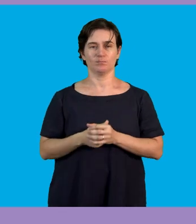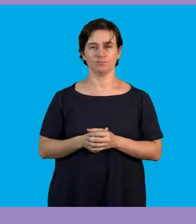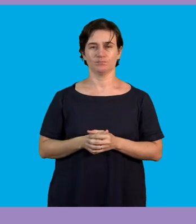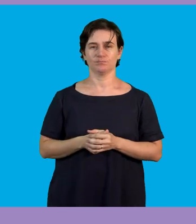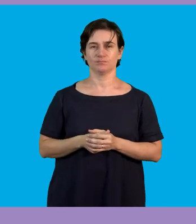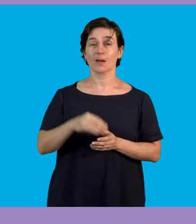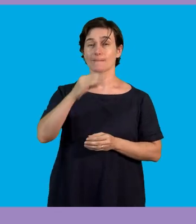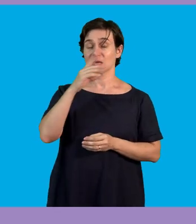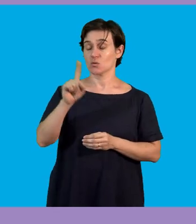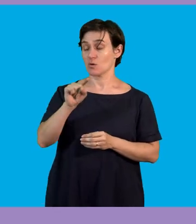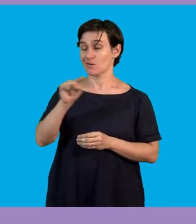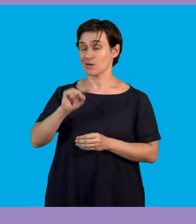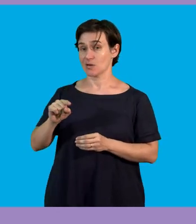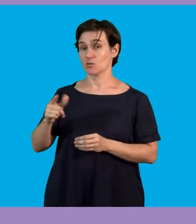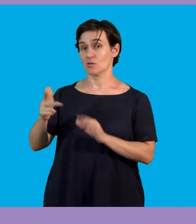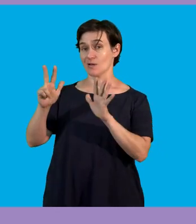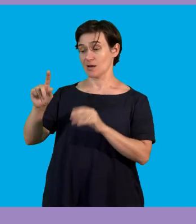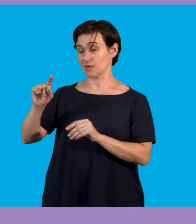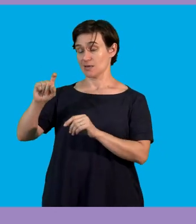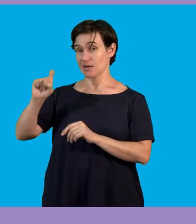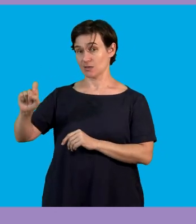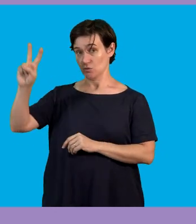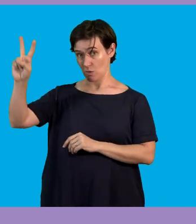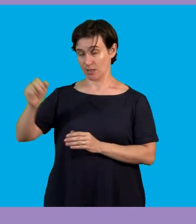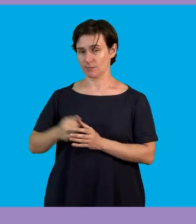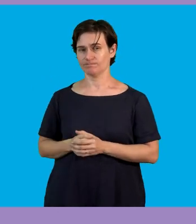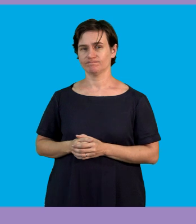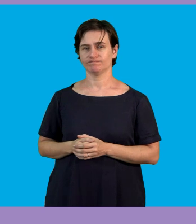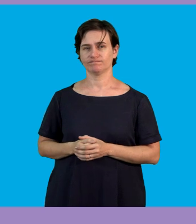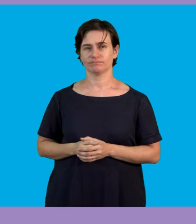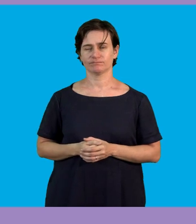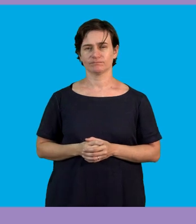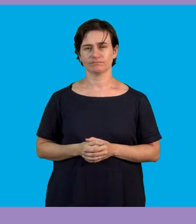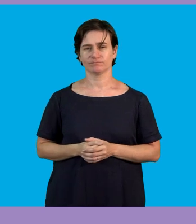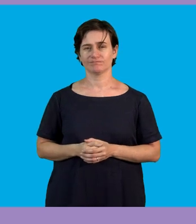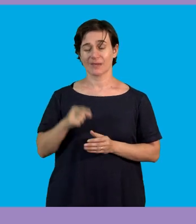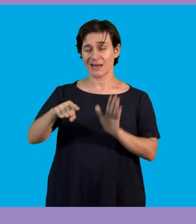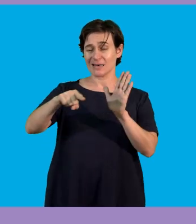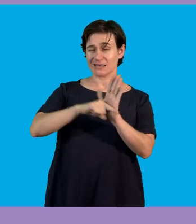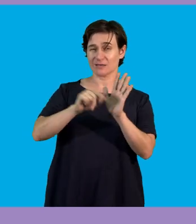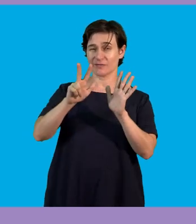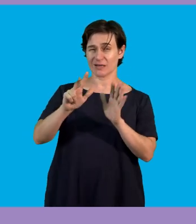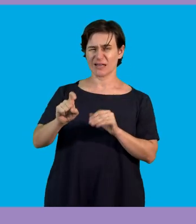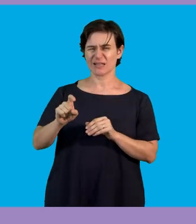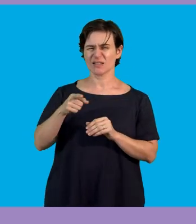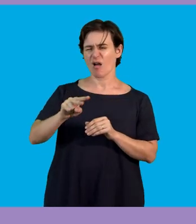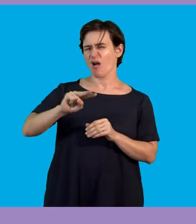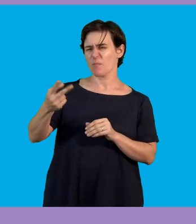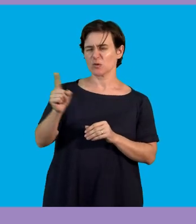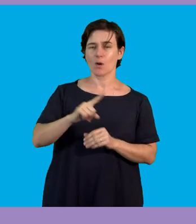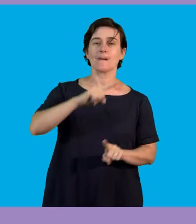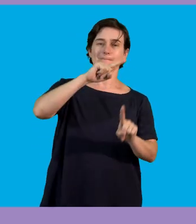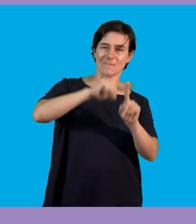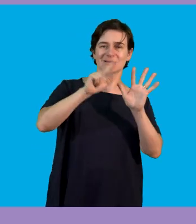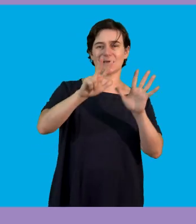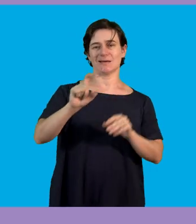which equals to 8x squared on the other side. And then that negative 8, the additive inverse thereof is